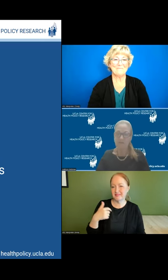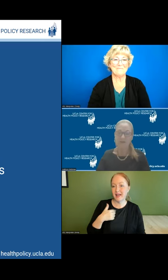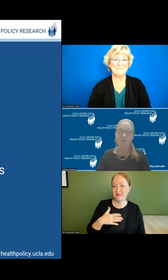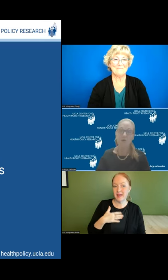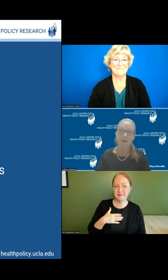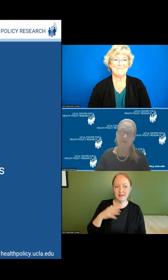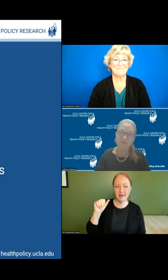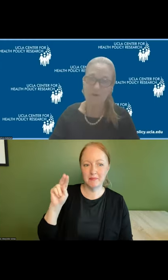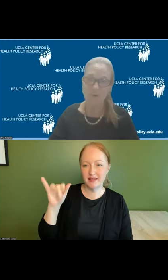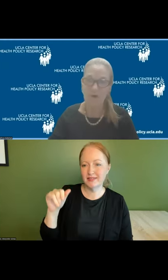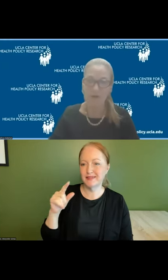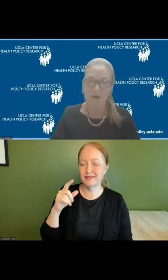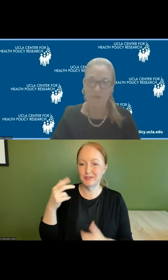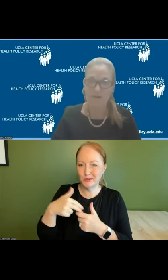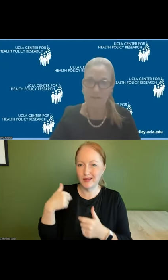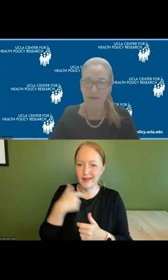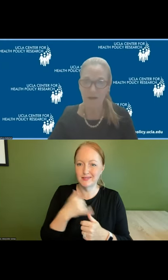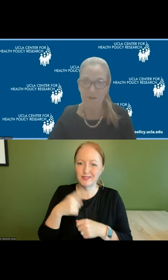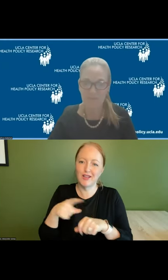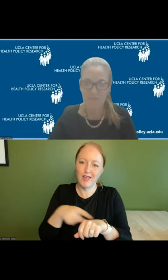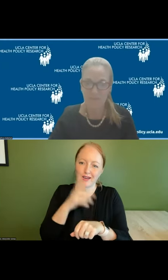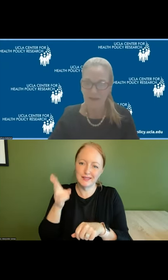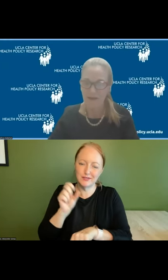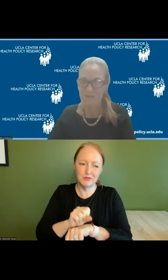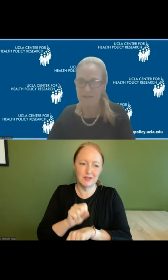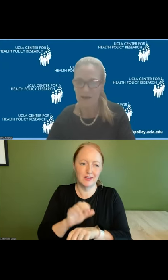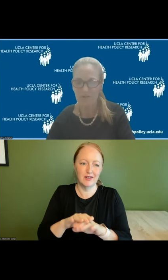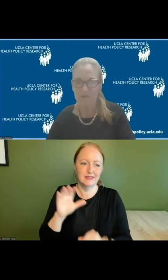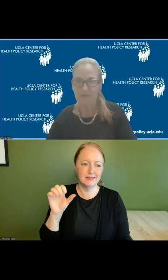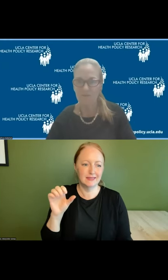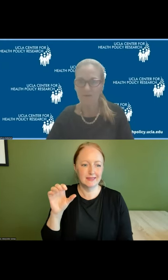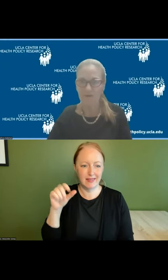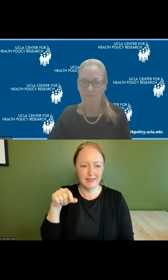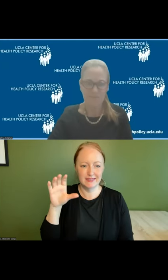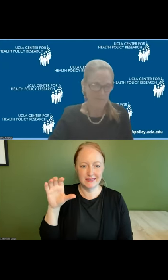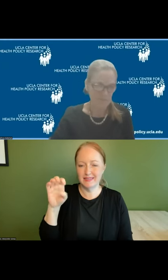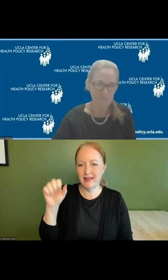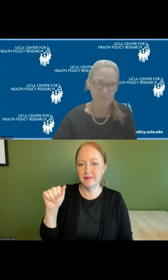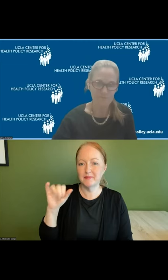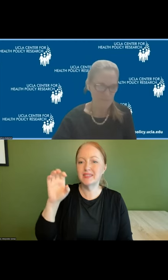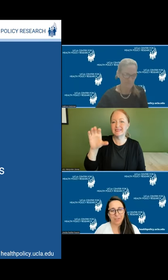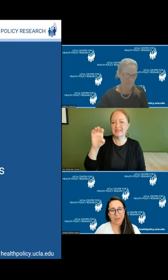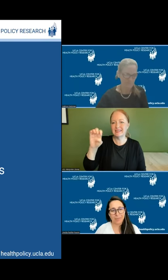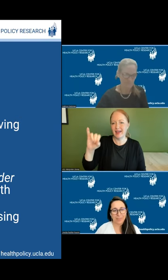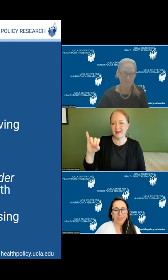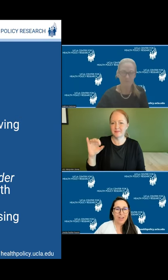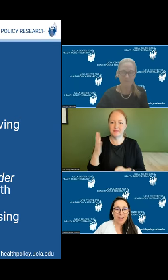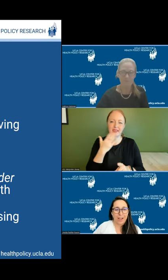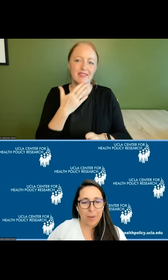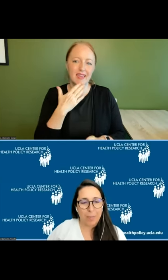join us today as she has a long history of working on the cei next slide please melda thank you catherine